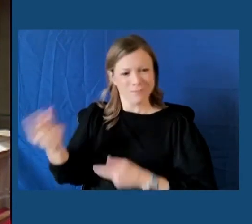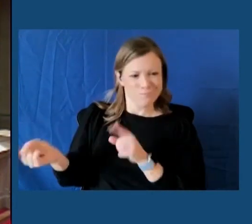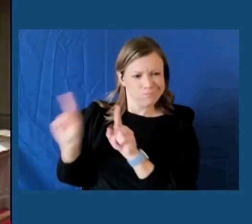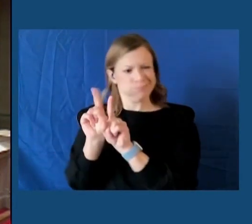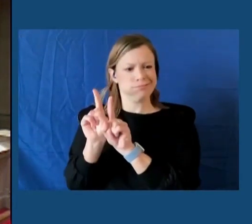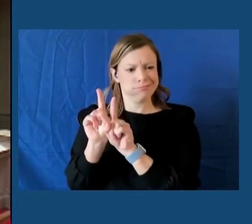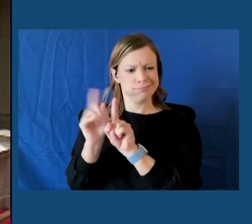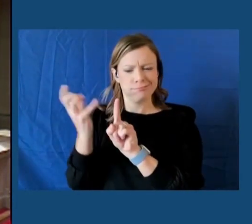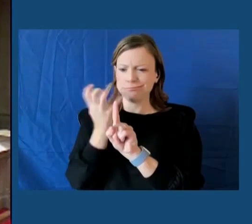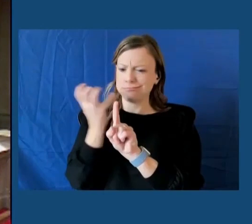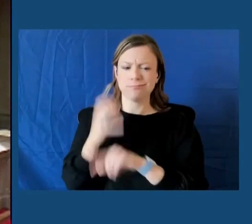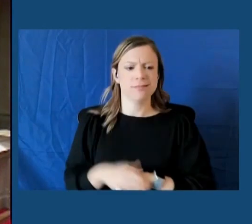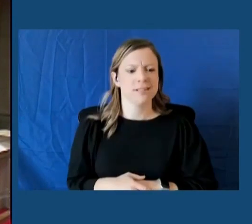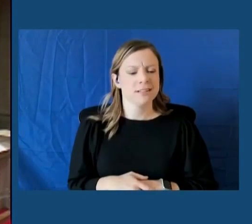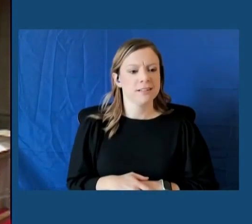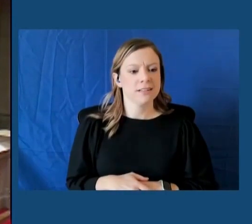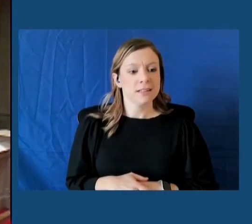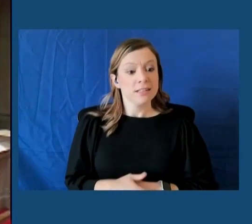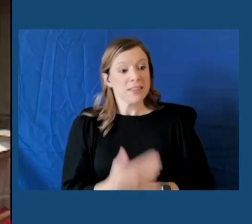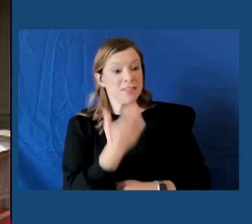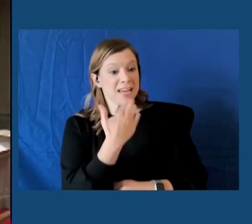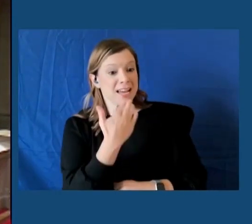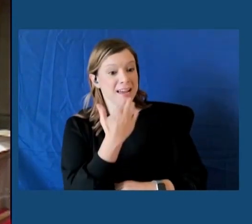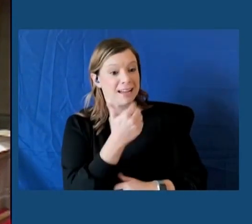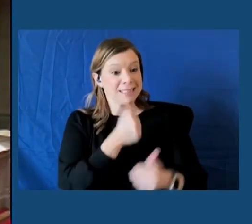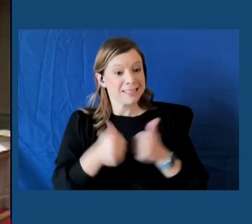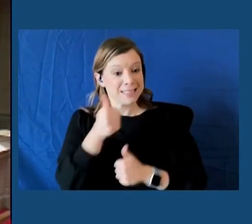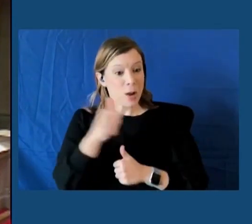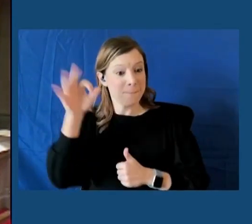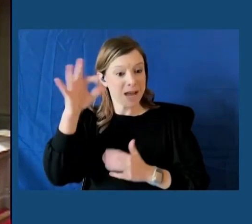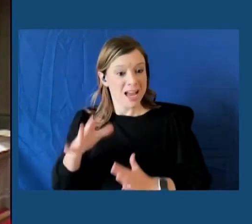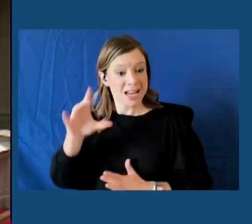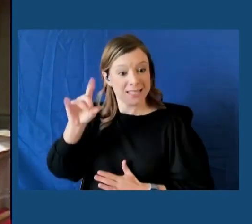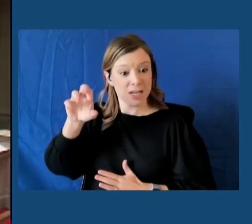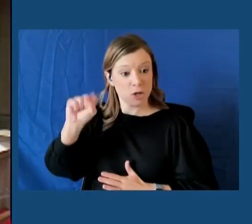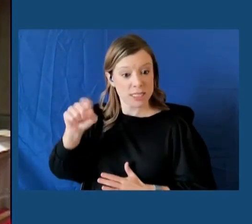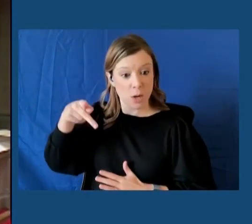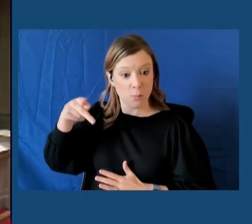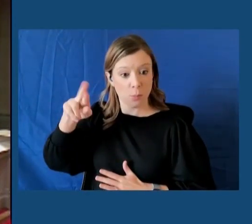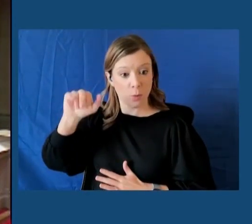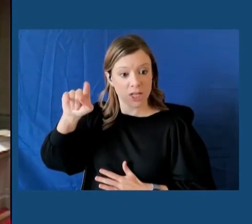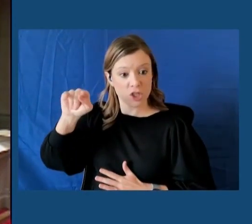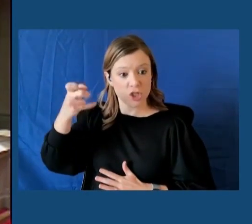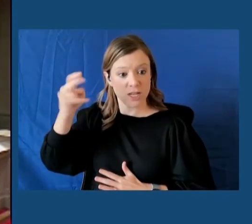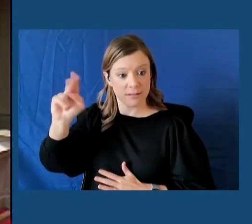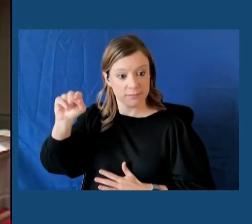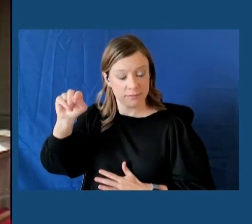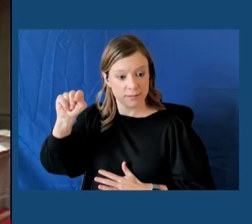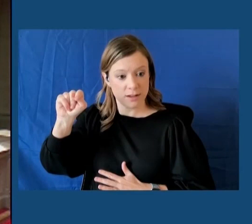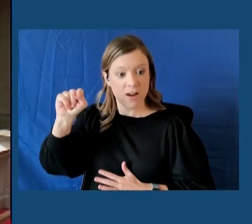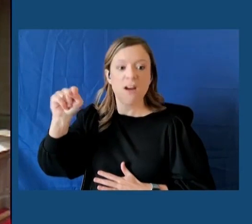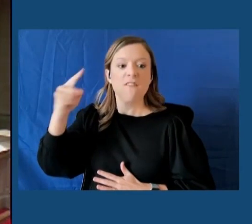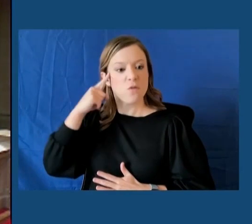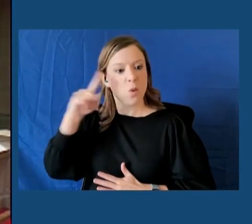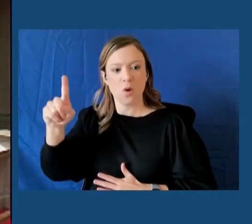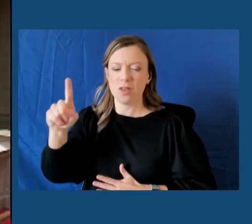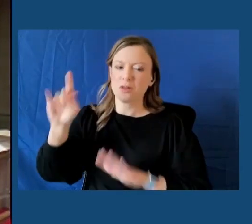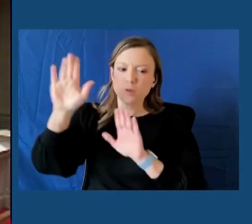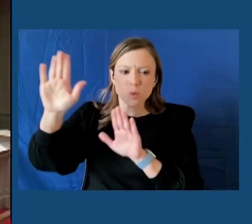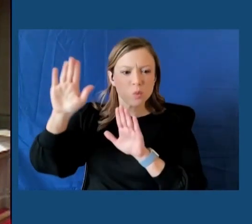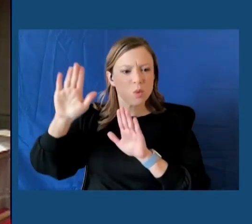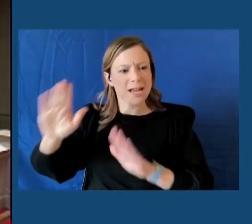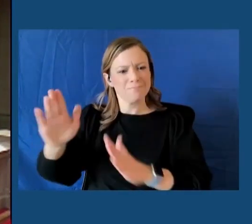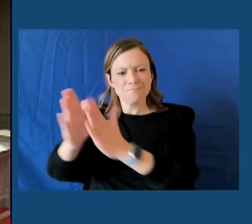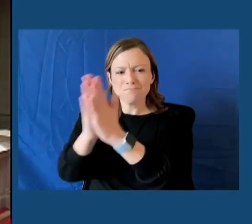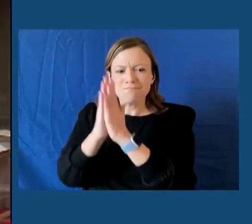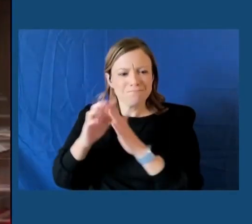I want to thank Senior Pastor Darius Prigent for the beautiful invocation, and I look forward to seeing you perhaps this Sunday in church. Save